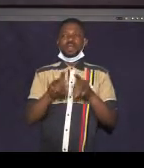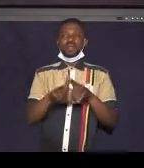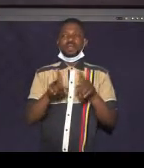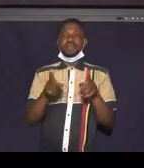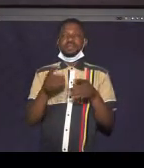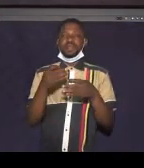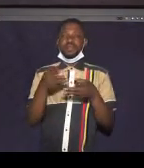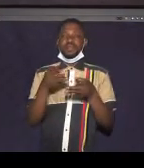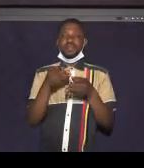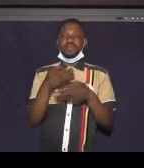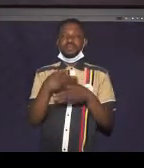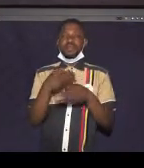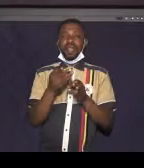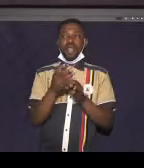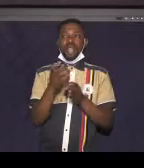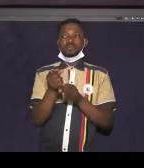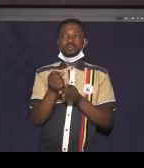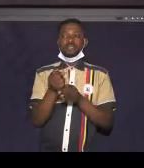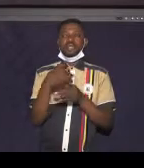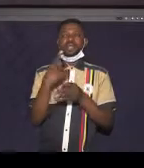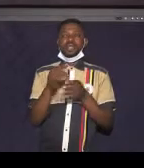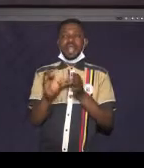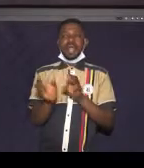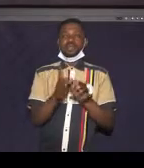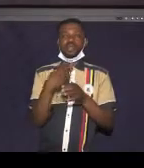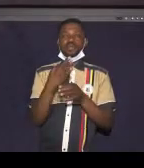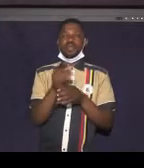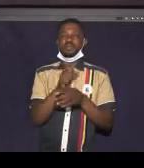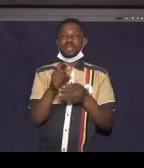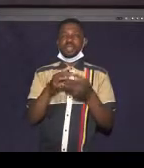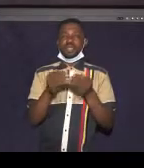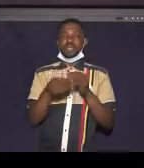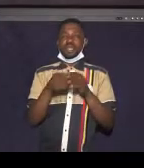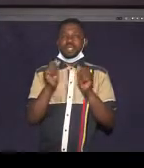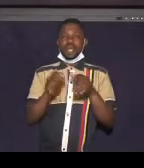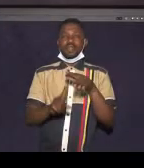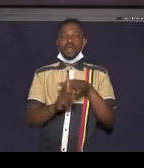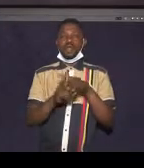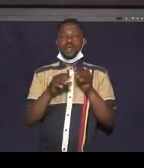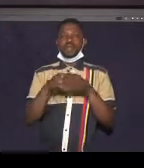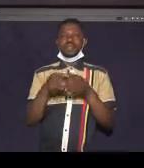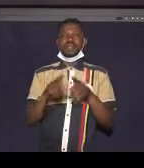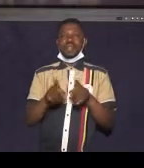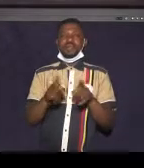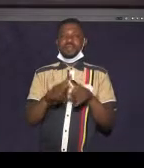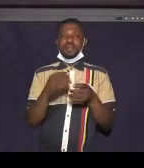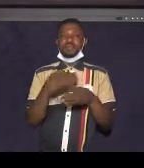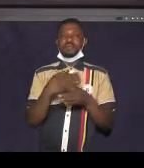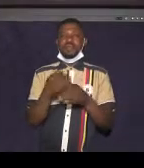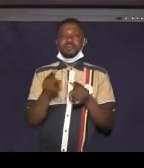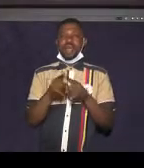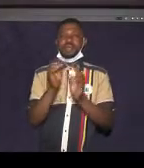different forms. The action of a sentence can occur in different forms as follows.